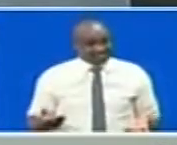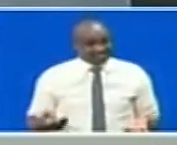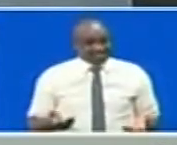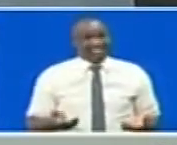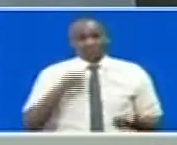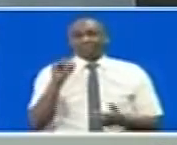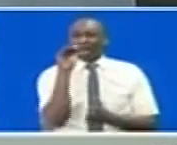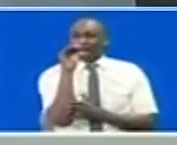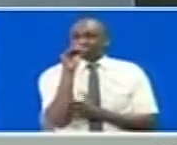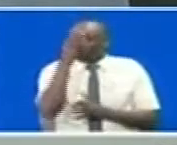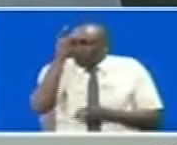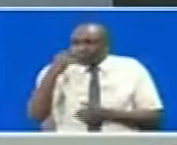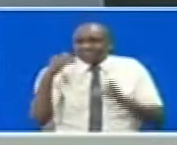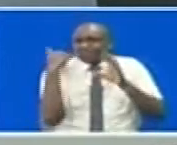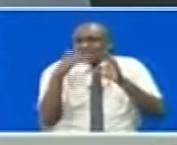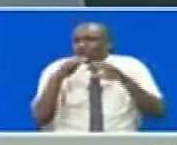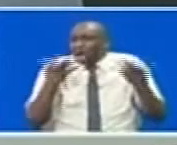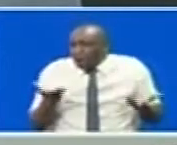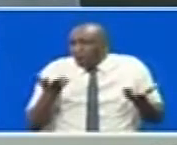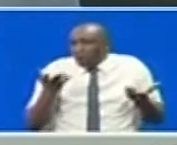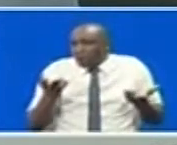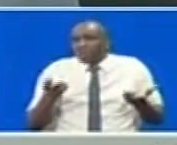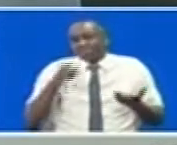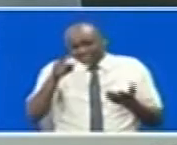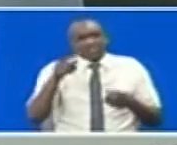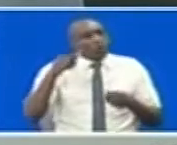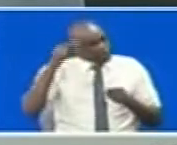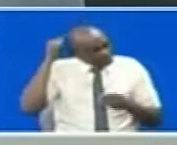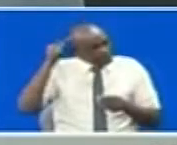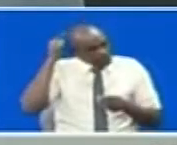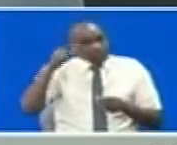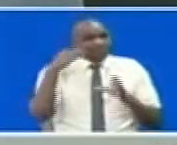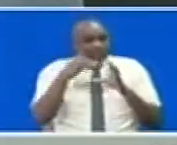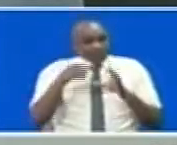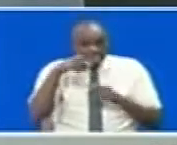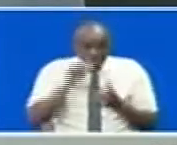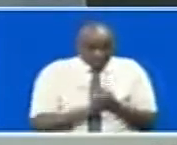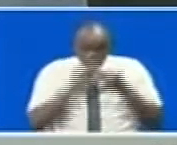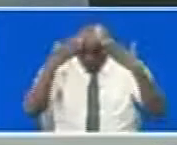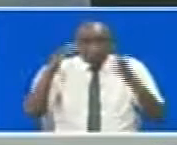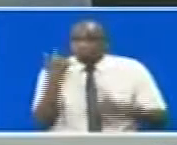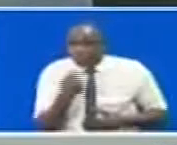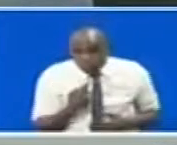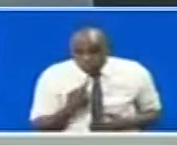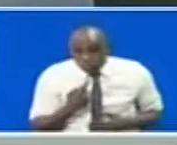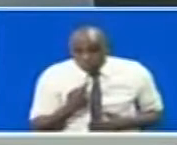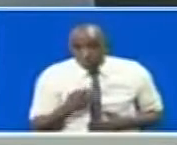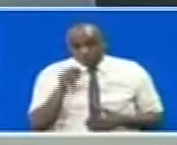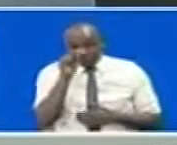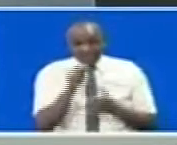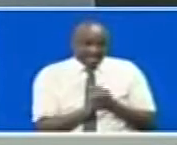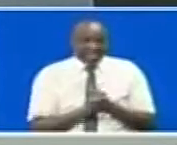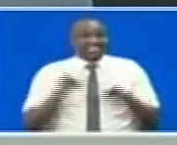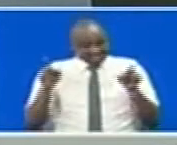the authenticity of the clip because he said the original maker of the video remained unknown throughout the case, and that was the same